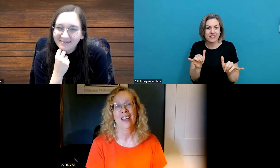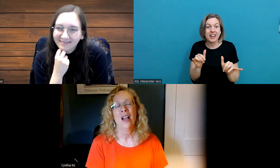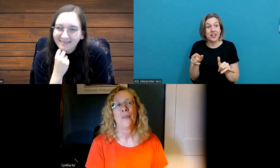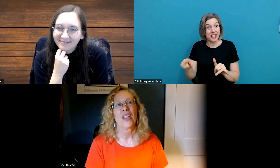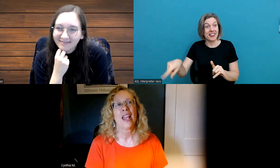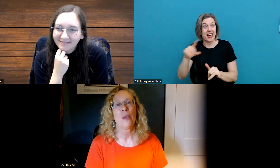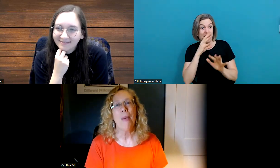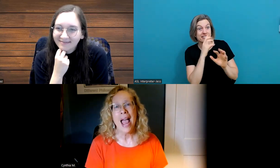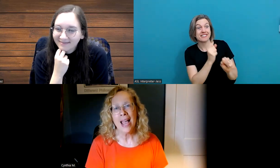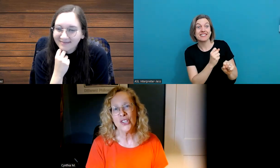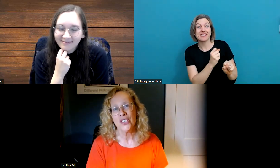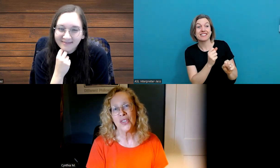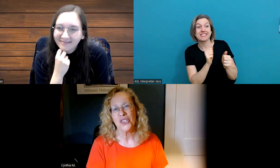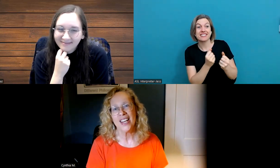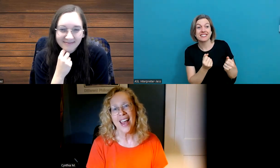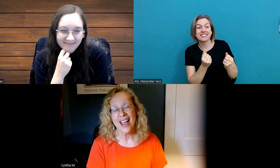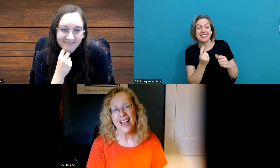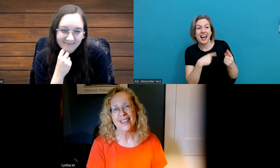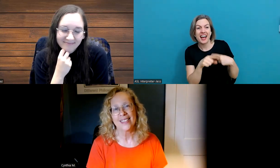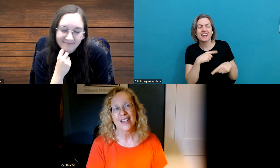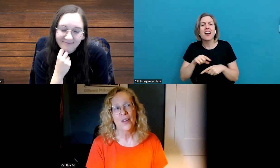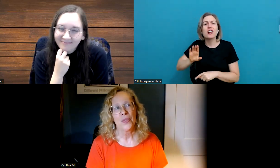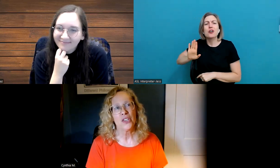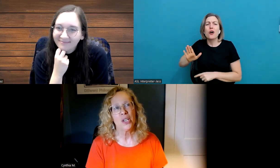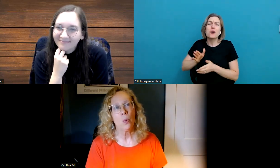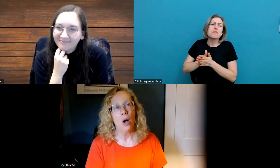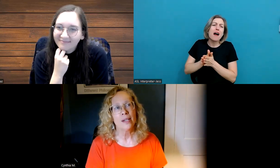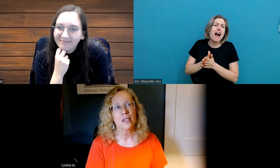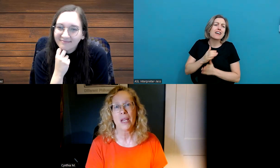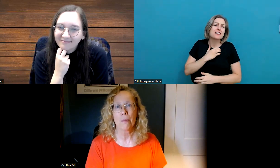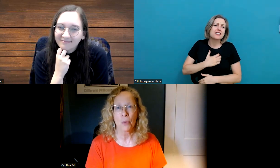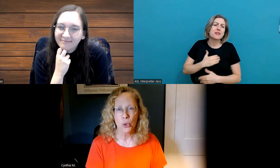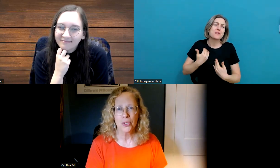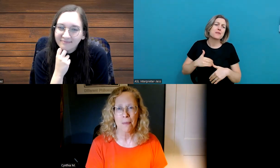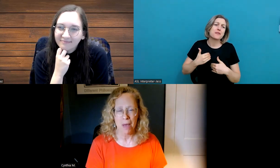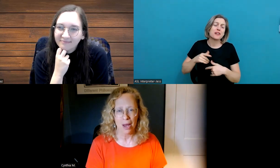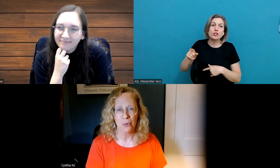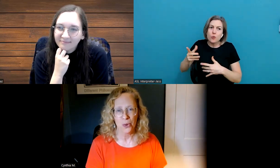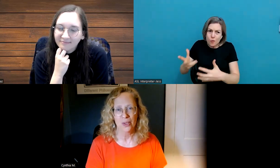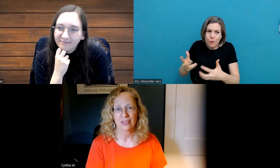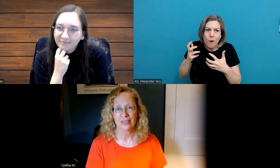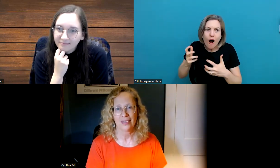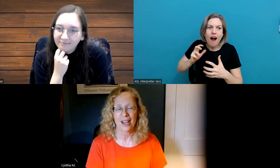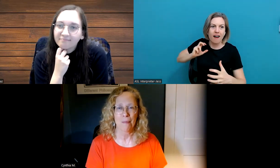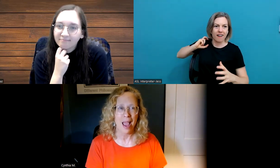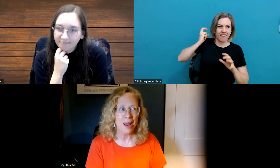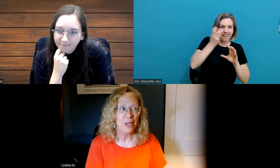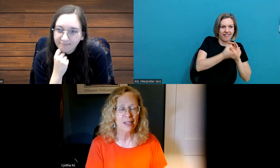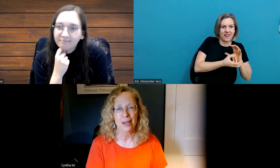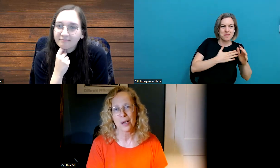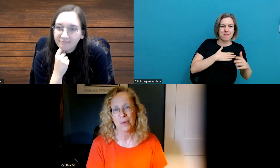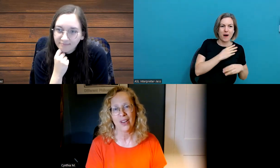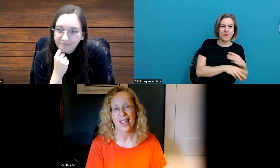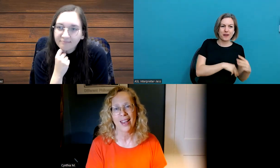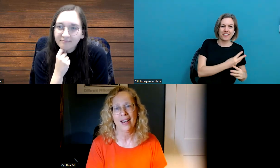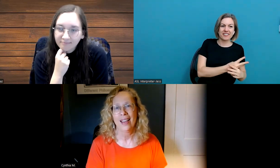it. And the passion that she has, that she wants to be immersed in my world and my ability